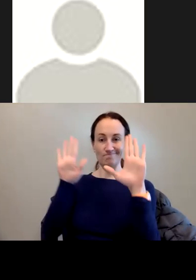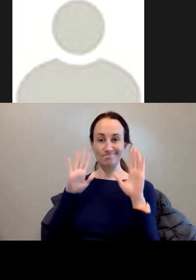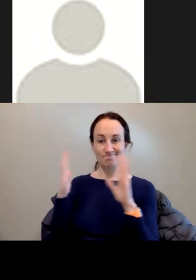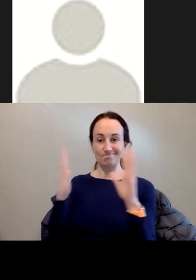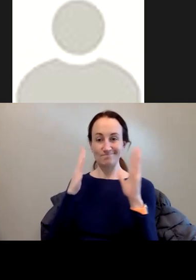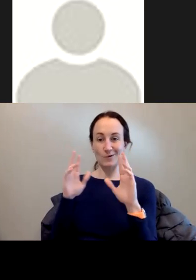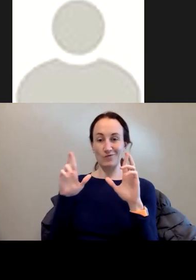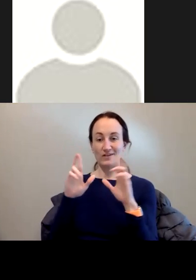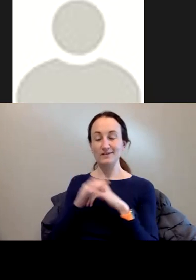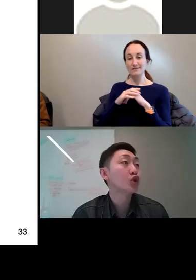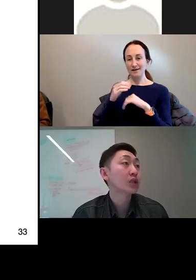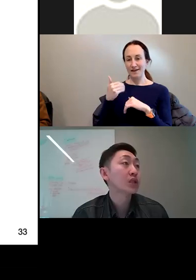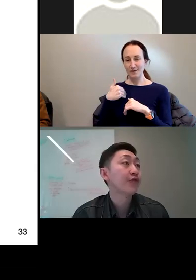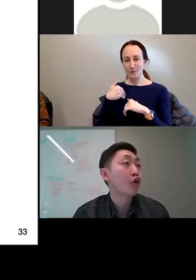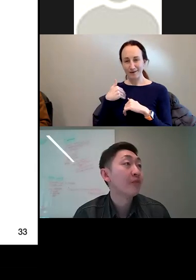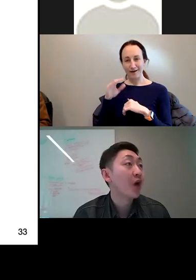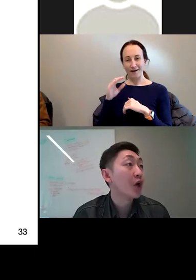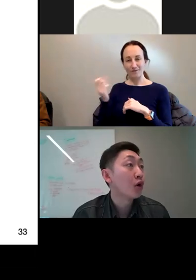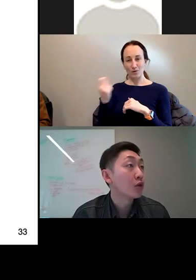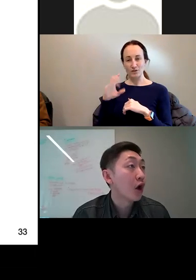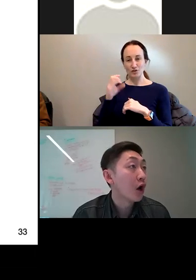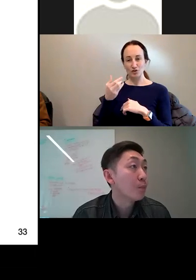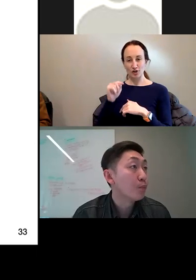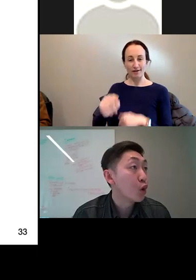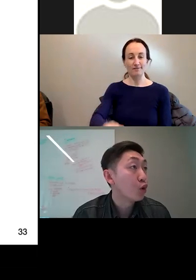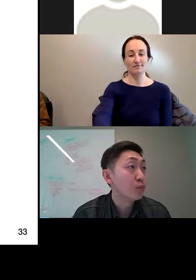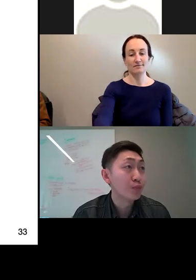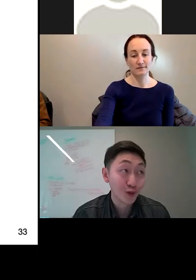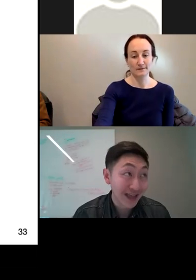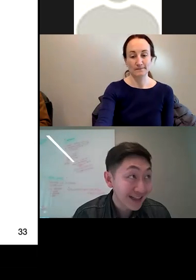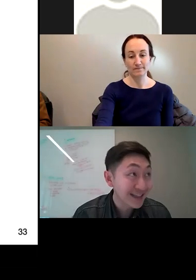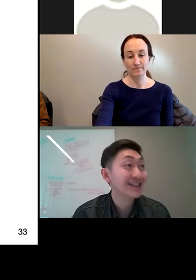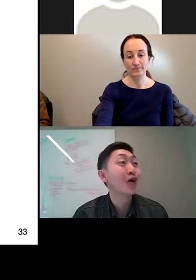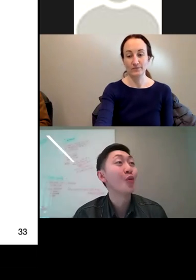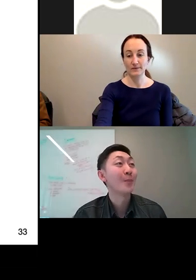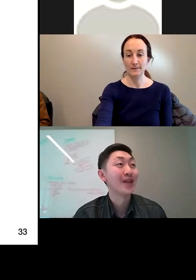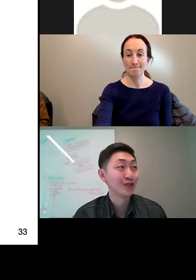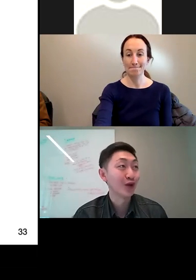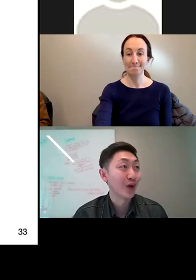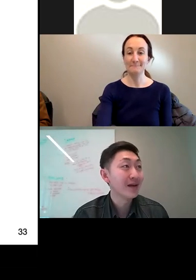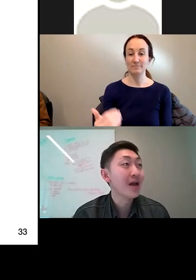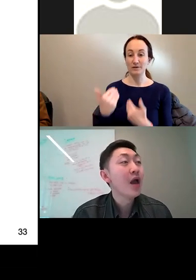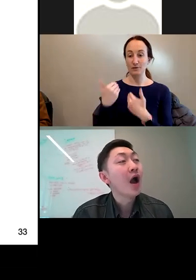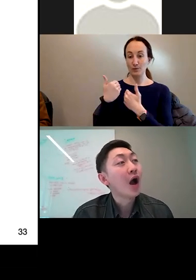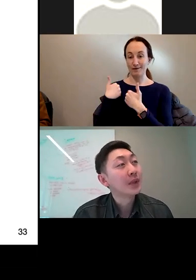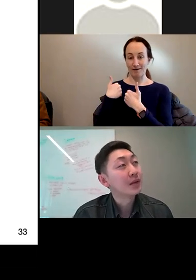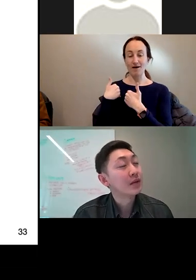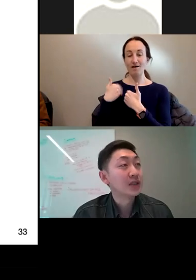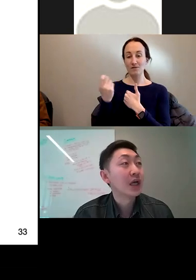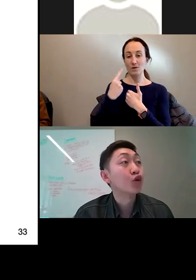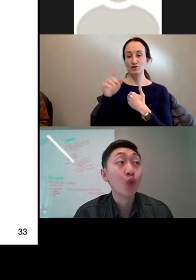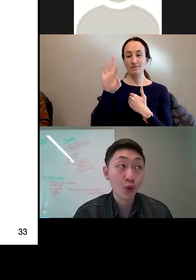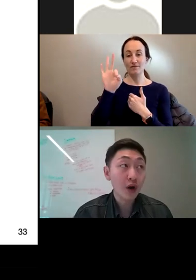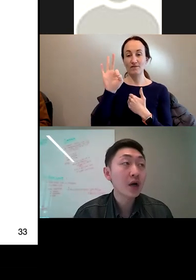we have a question in chat right now. So this is from Badon Bogdakis. I hope I pronounced that right.